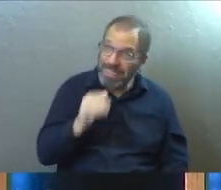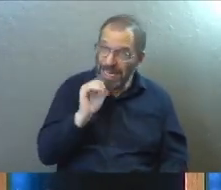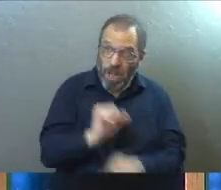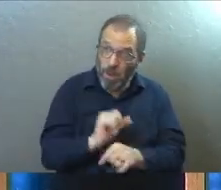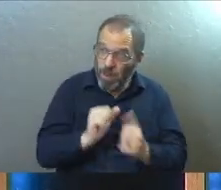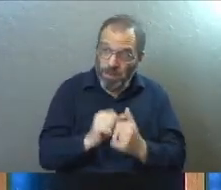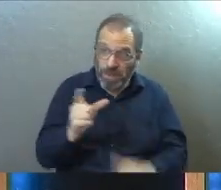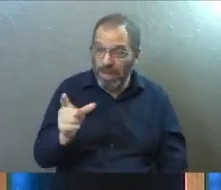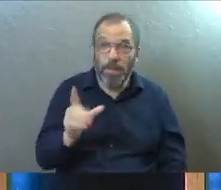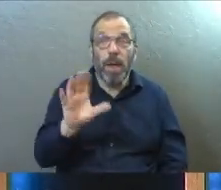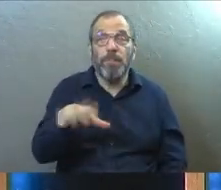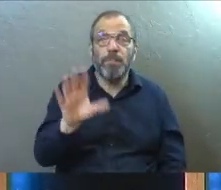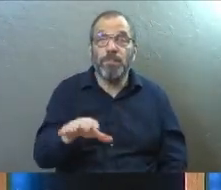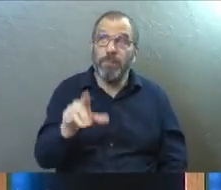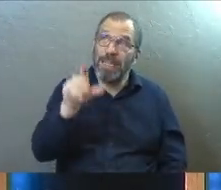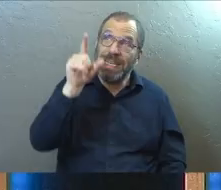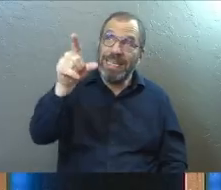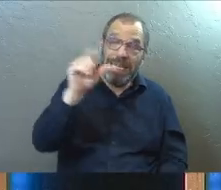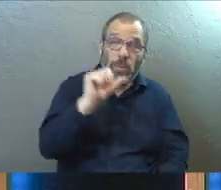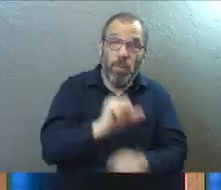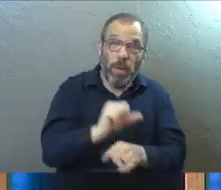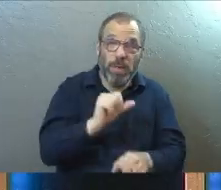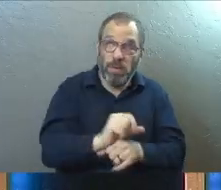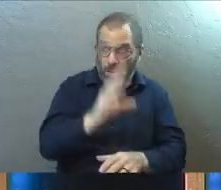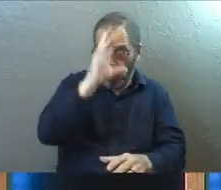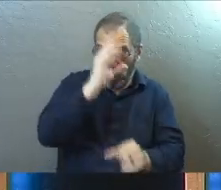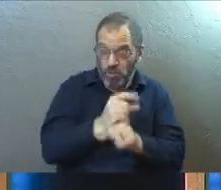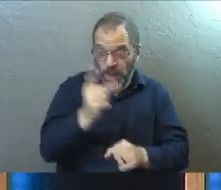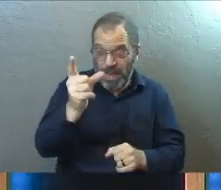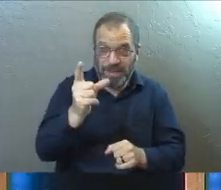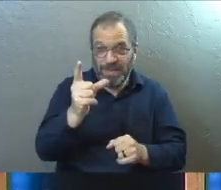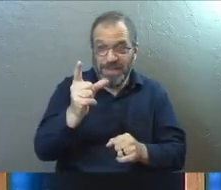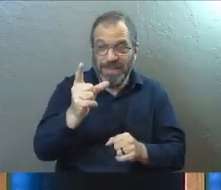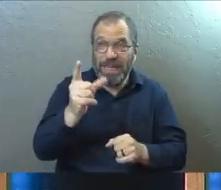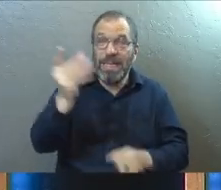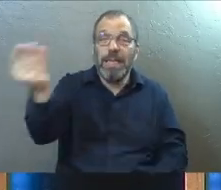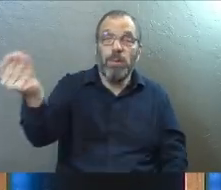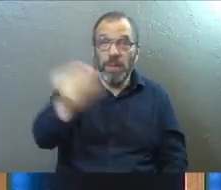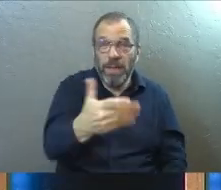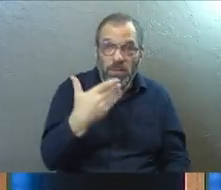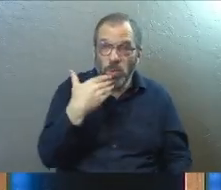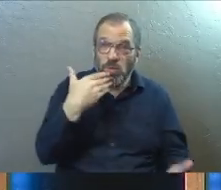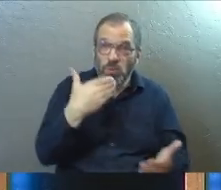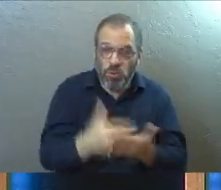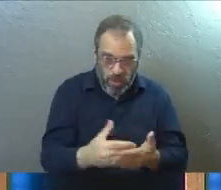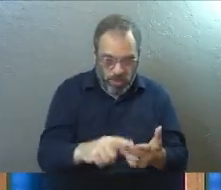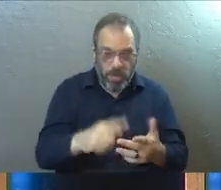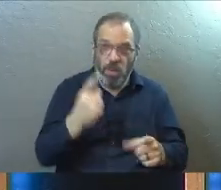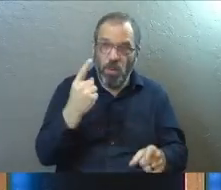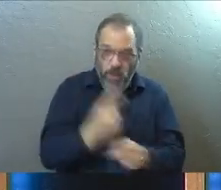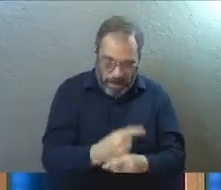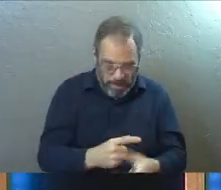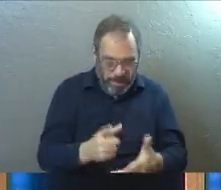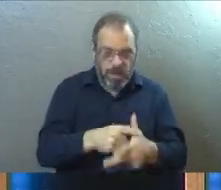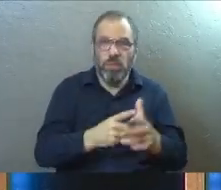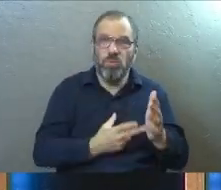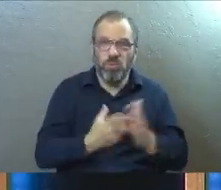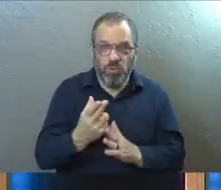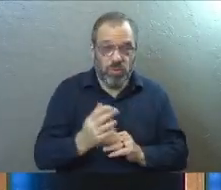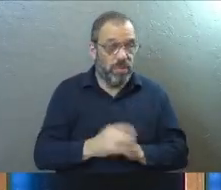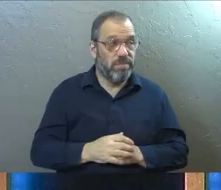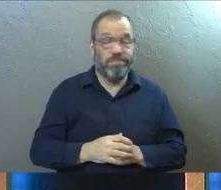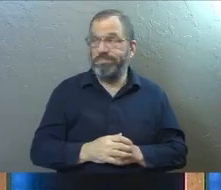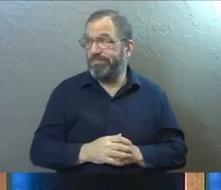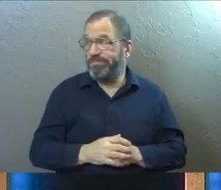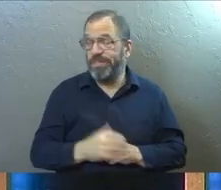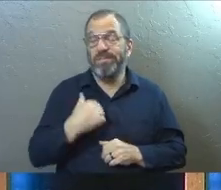Jesus? Because the way that Jesus works is that when you trust him, he brings you what is good and right and true. And I don't know